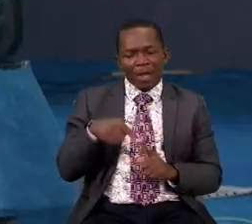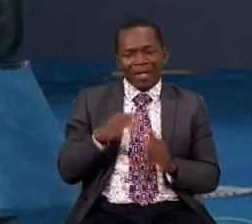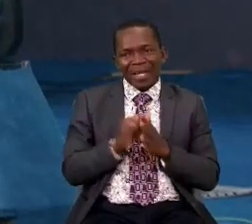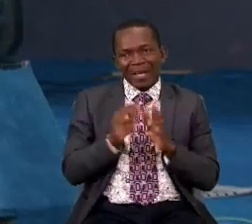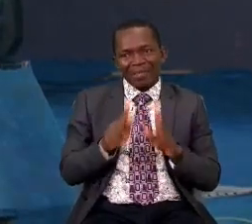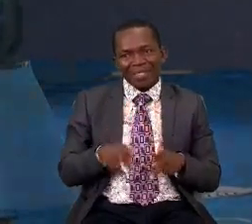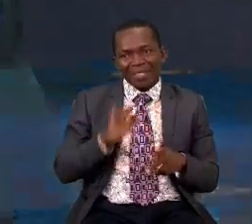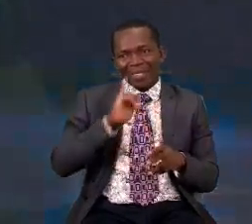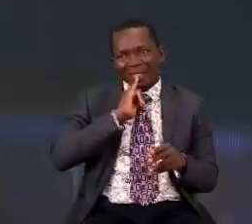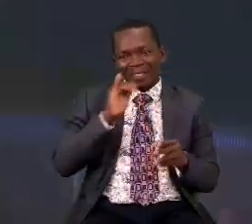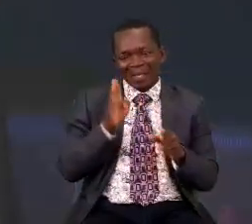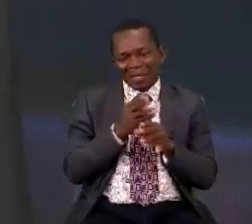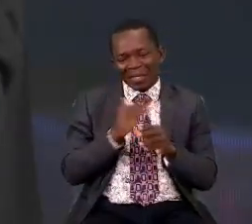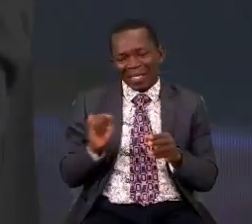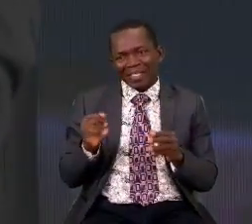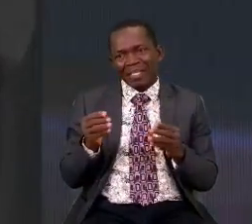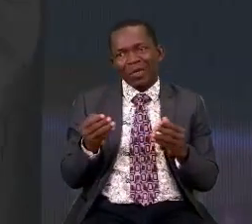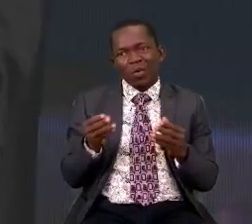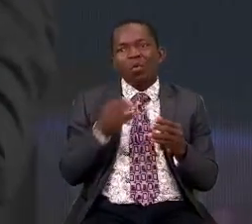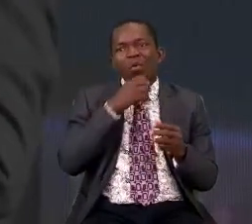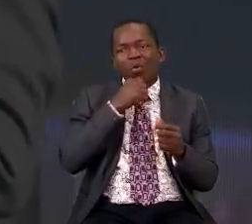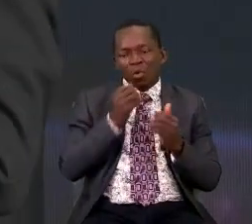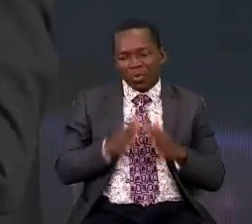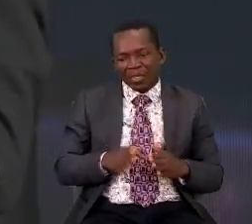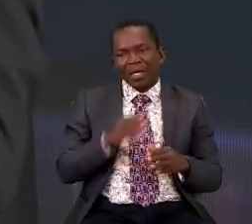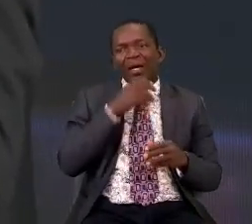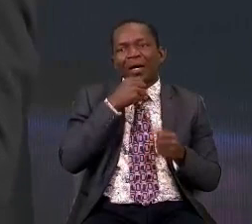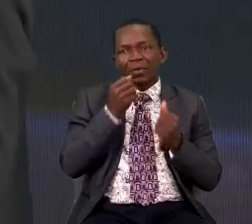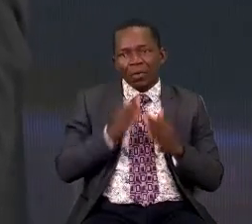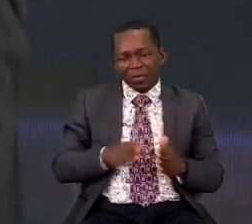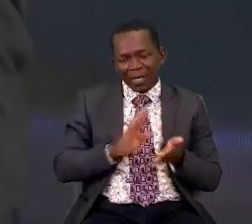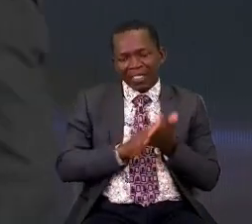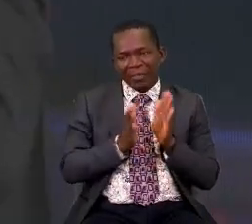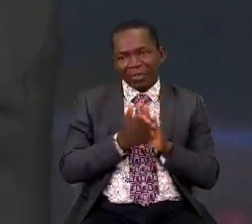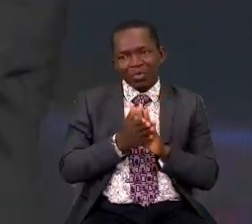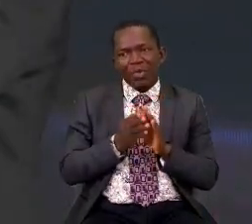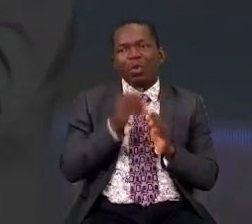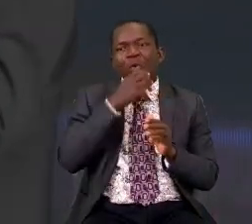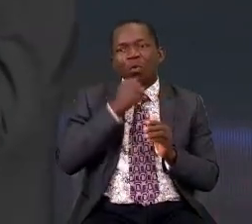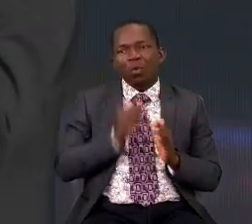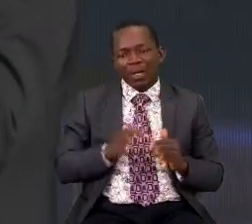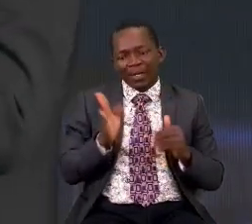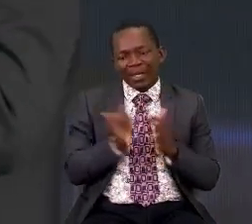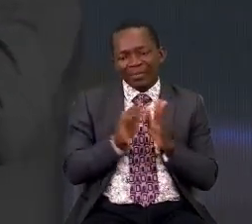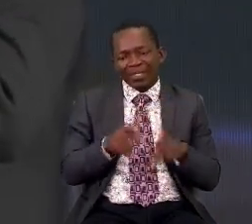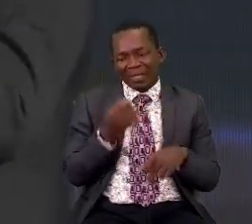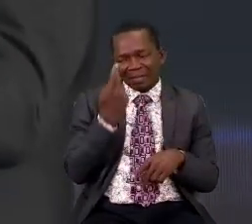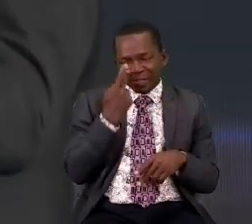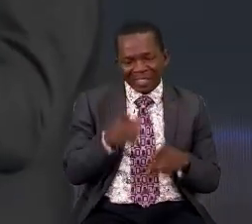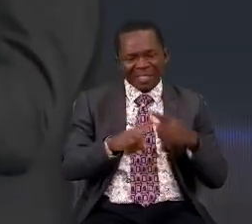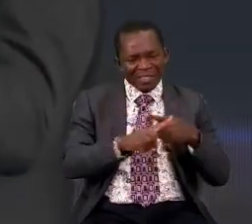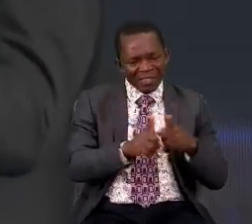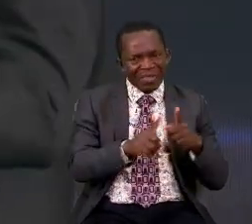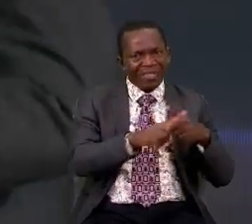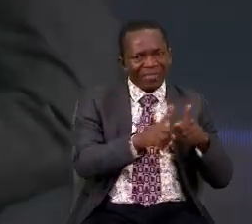and you have merge all the hitters and you've seen all what they could do and you have heard about them and you've